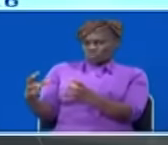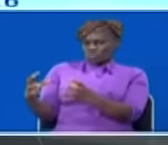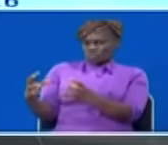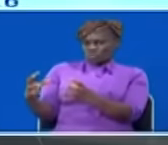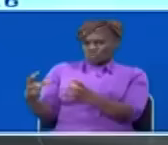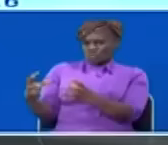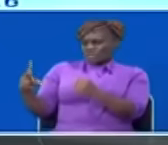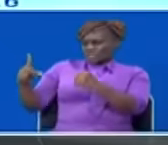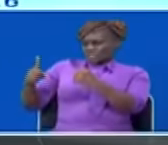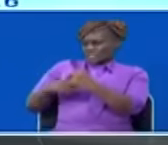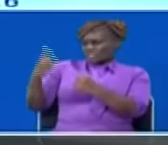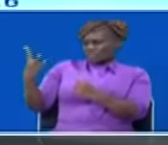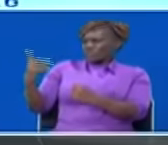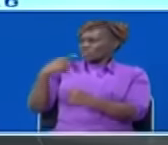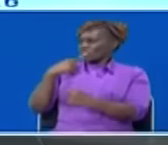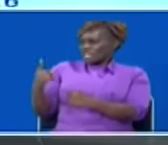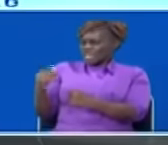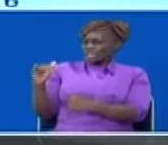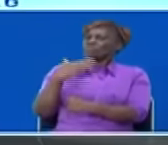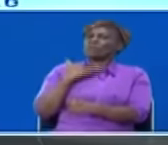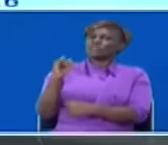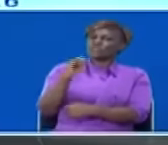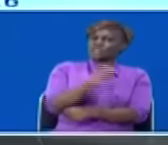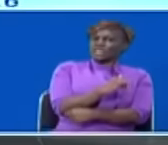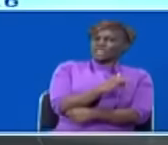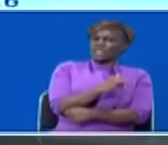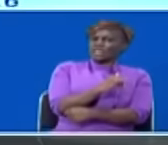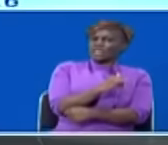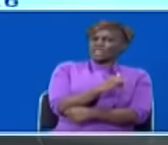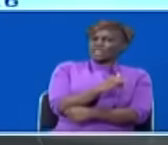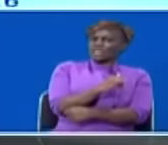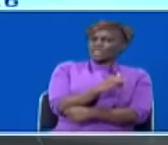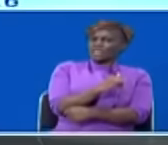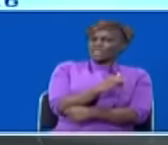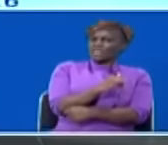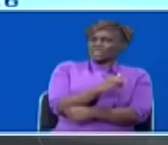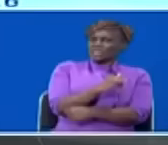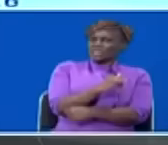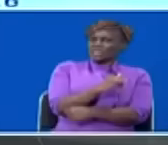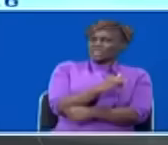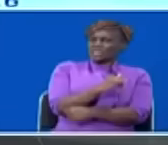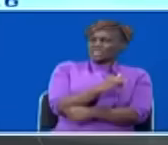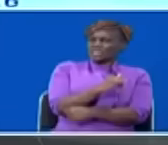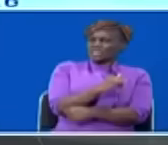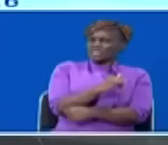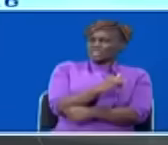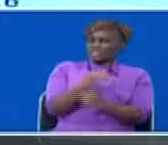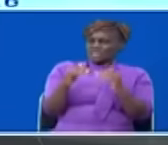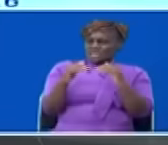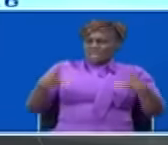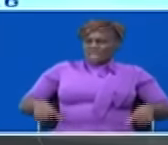21, 64% of them voted to remain. Now, what we like most about this one, if I can walk along here, is this is the average